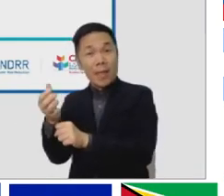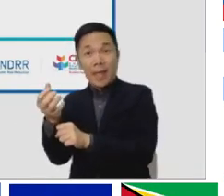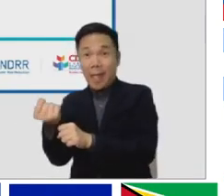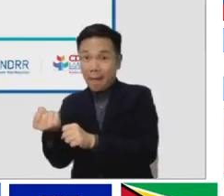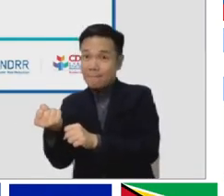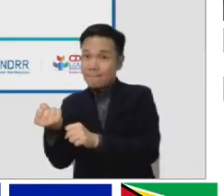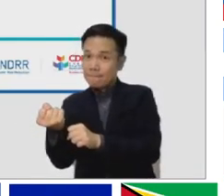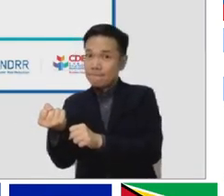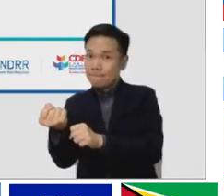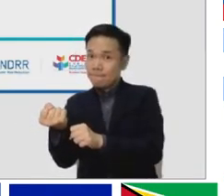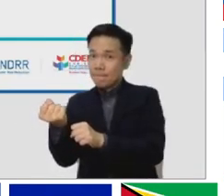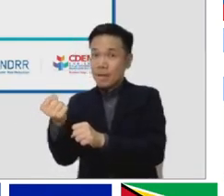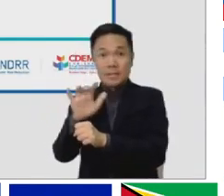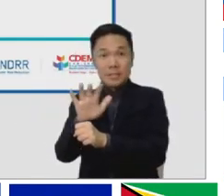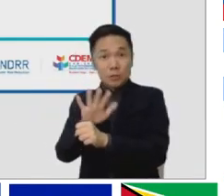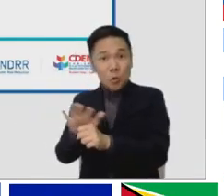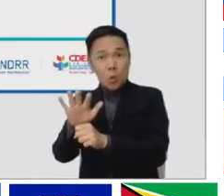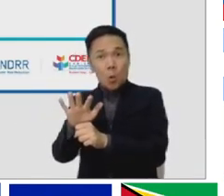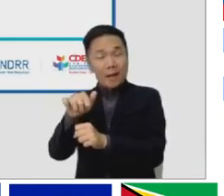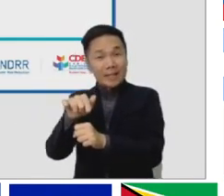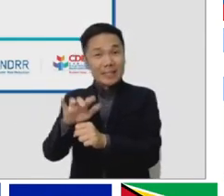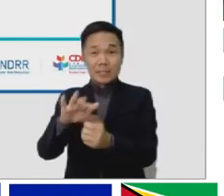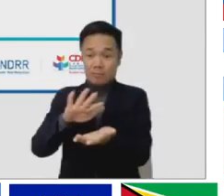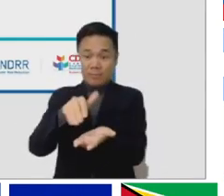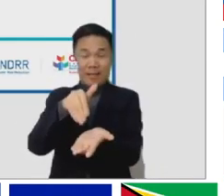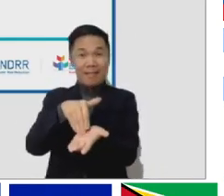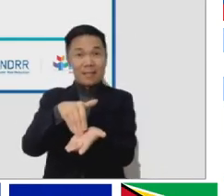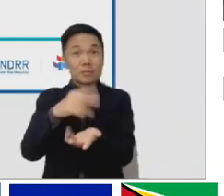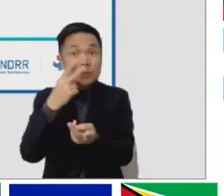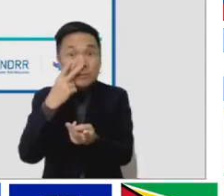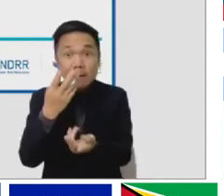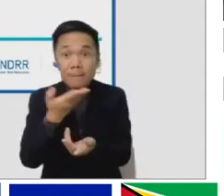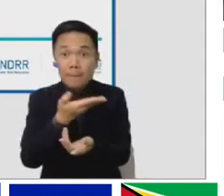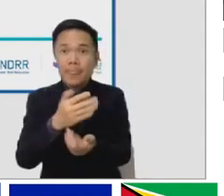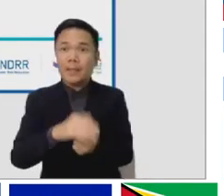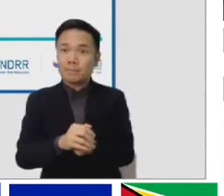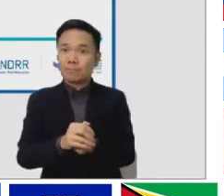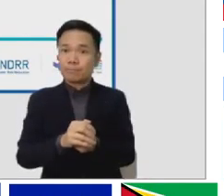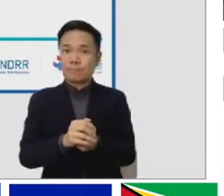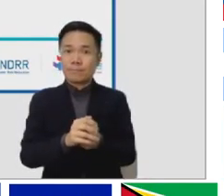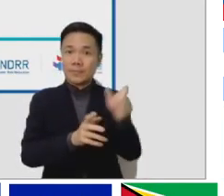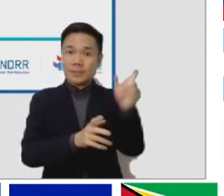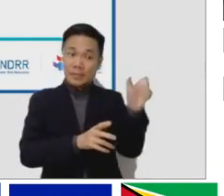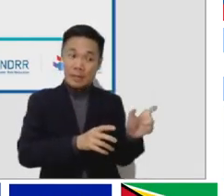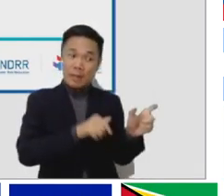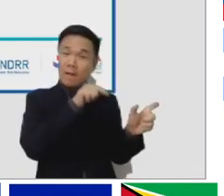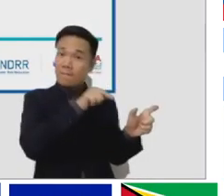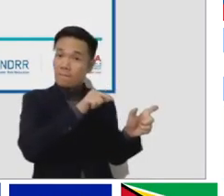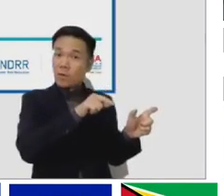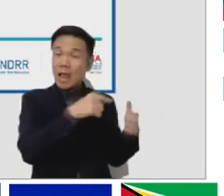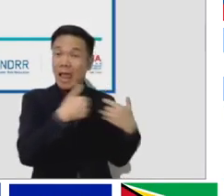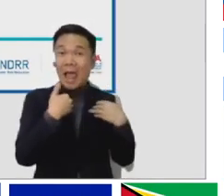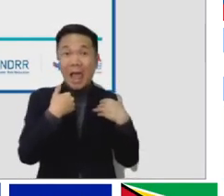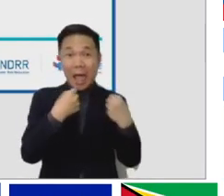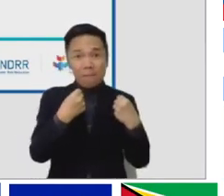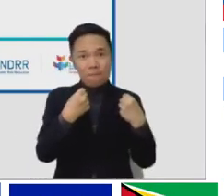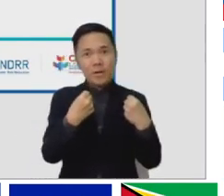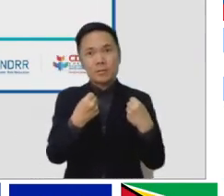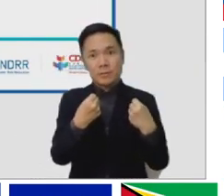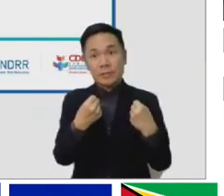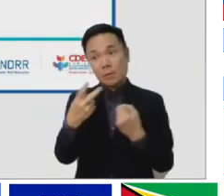our regional coordination center. And this is our core coordination group on health. One of the members is here with us